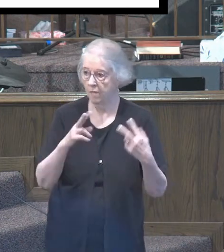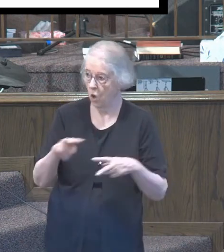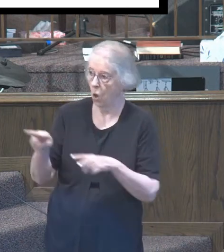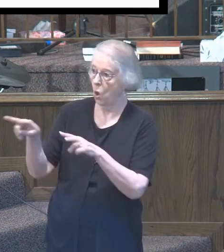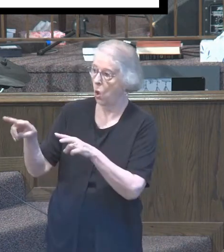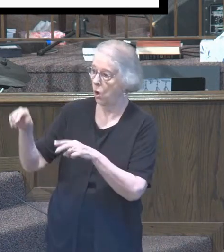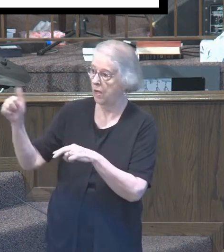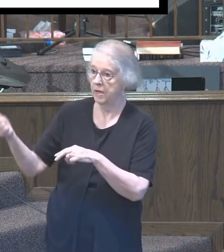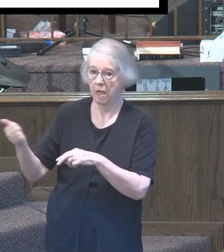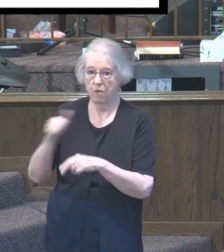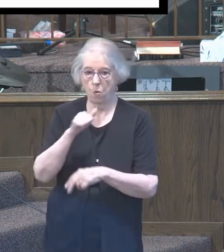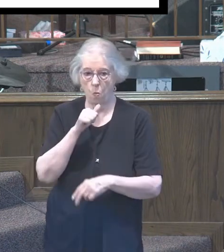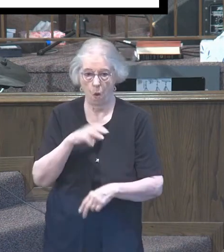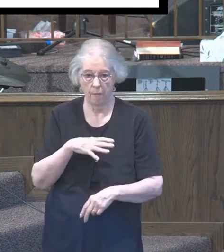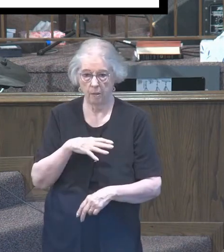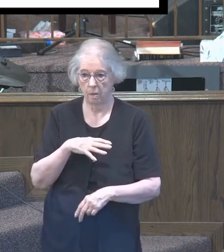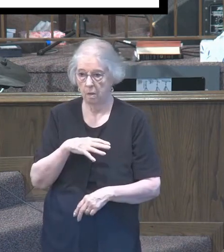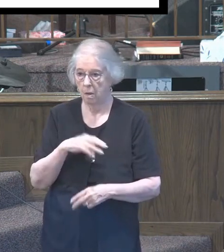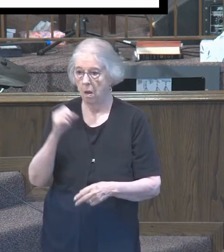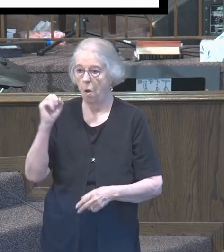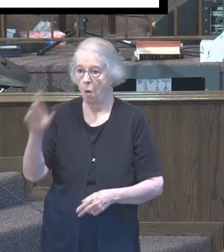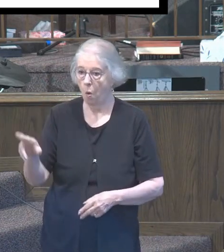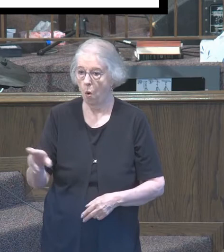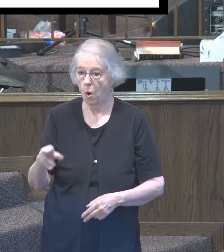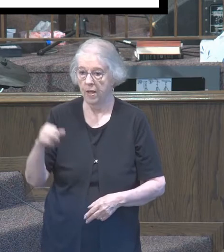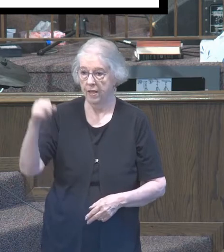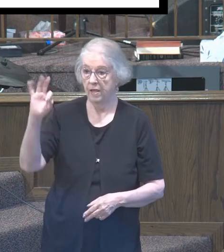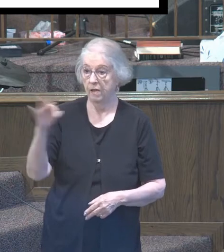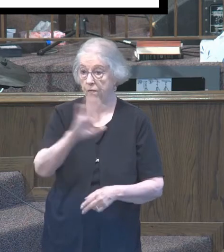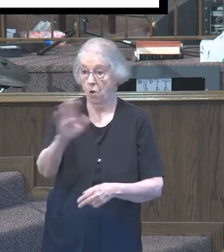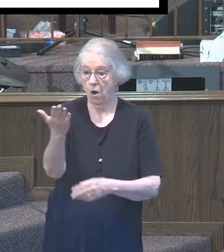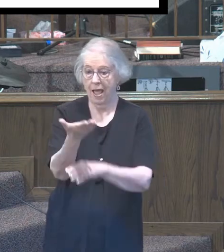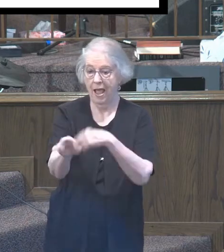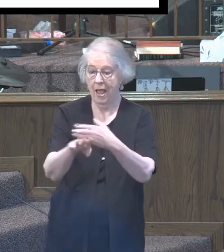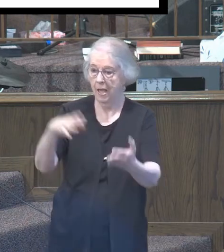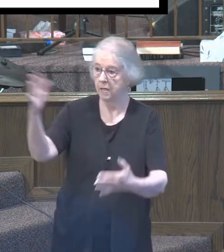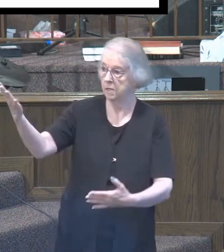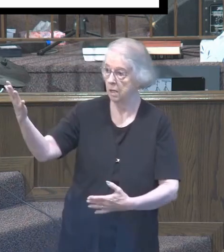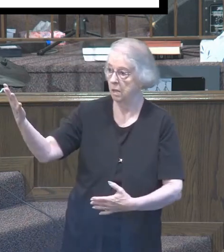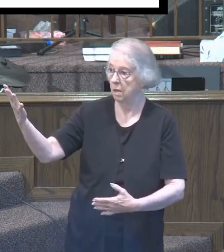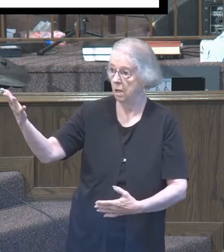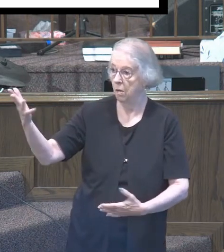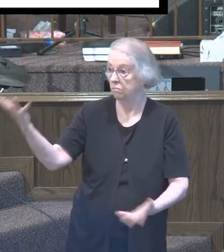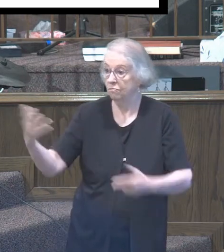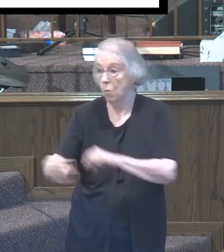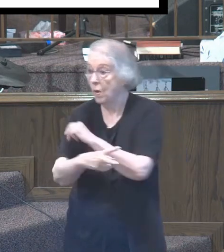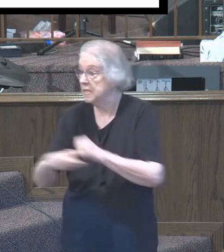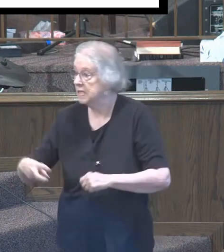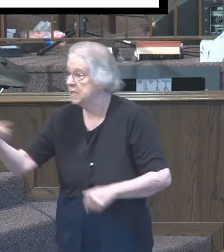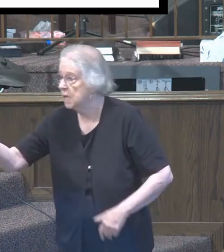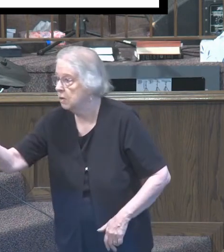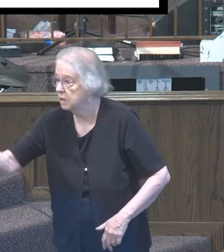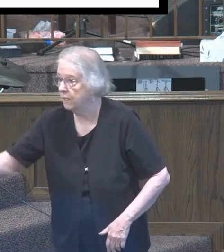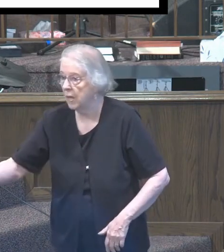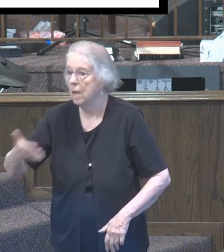off your right hand the moment you notice it raised threateningly. Better a bloody stump than